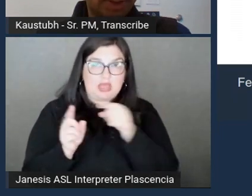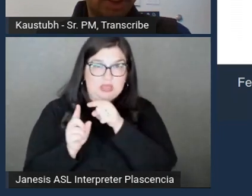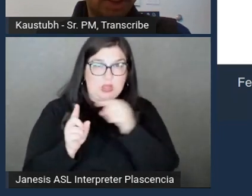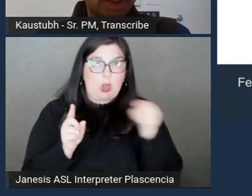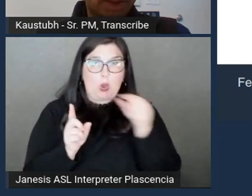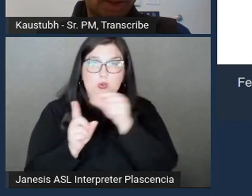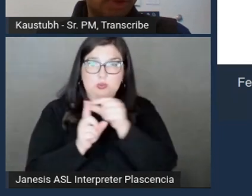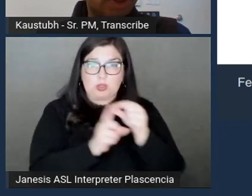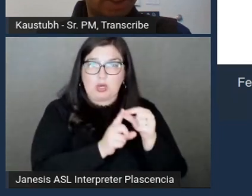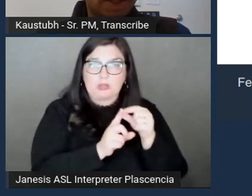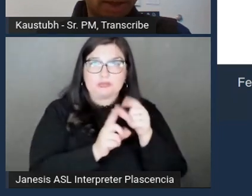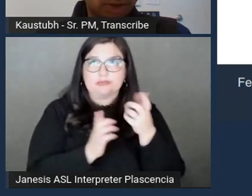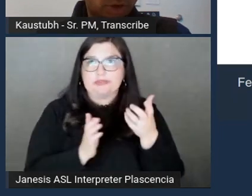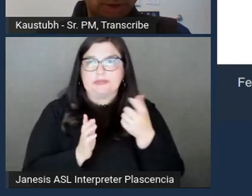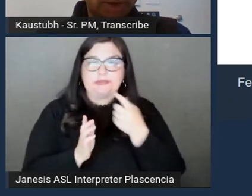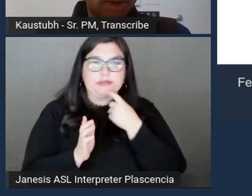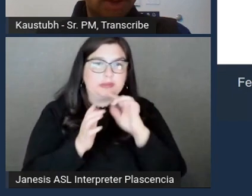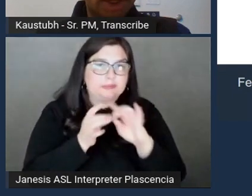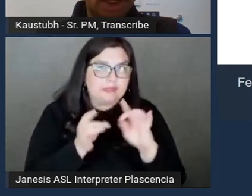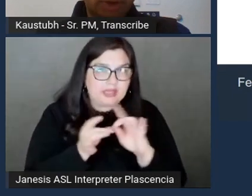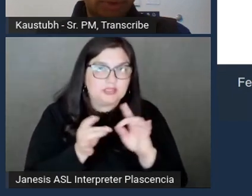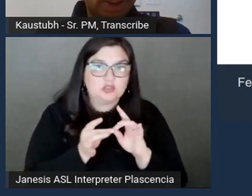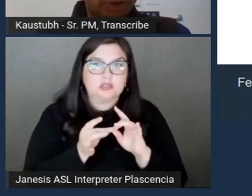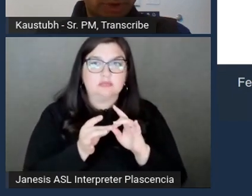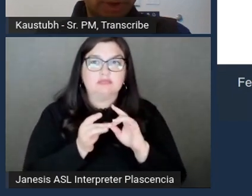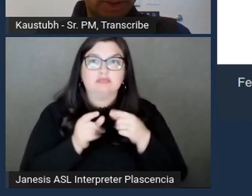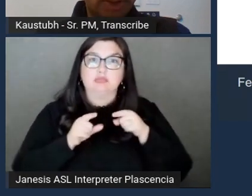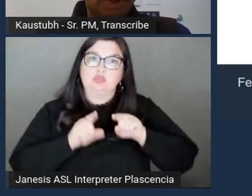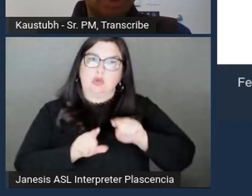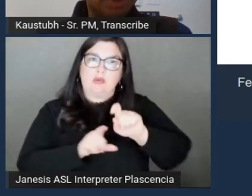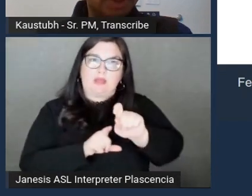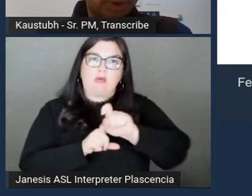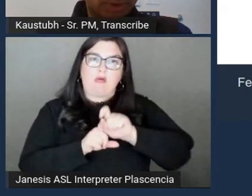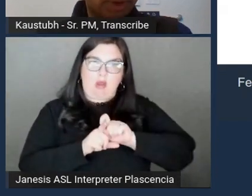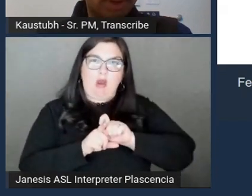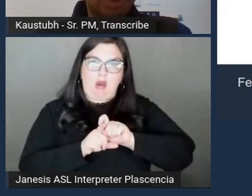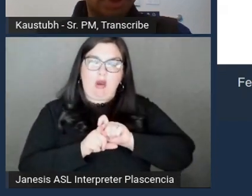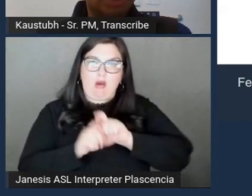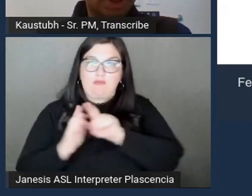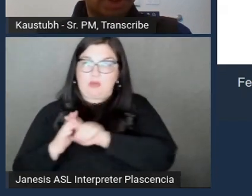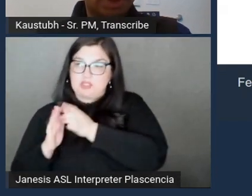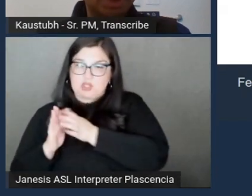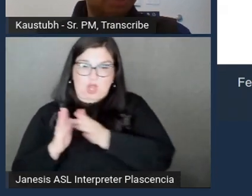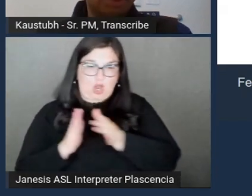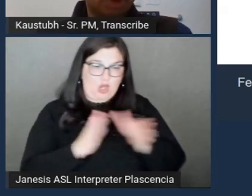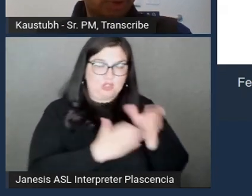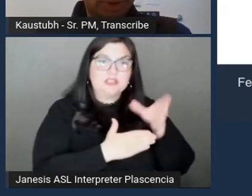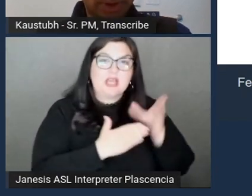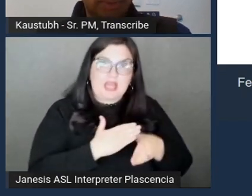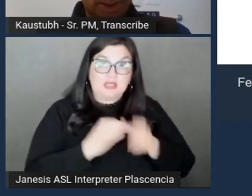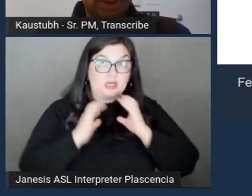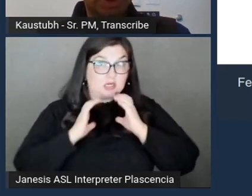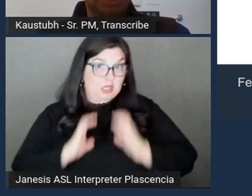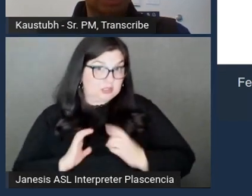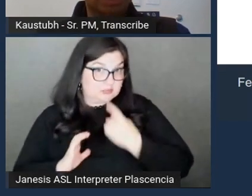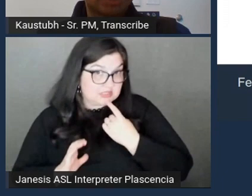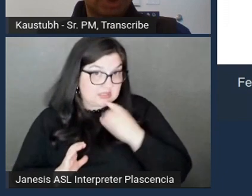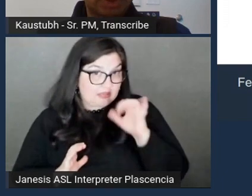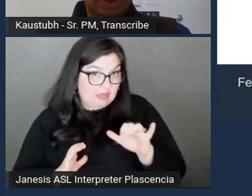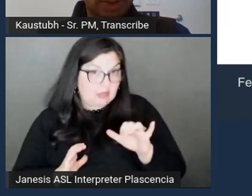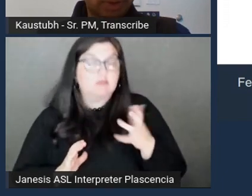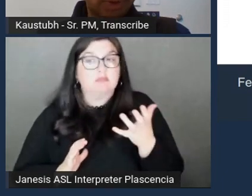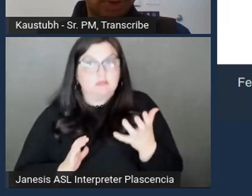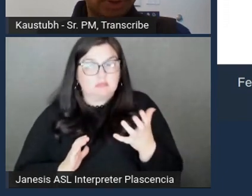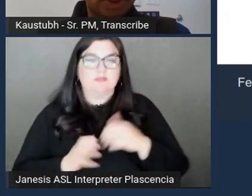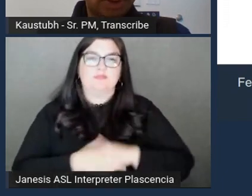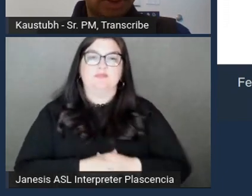let's say, during the entire call, right? And I want to make sure that the customer said this, and it wasn't someone else. So as